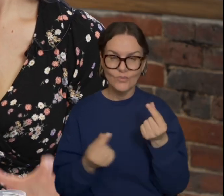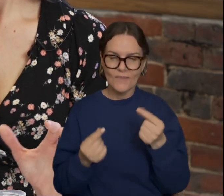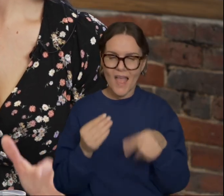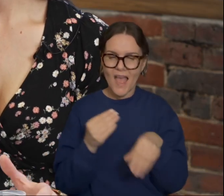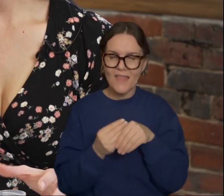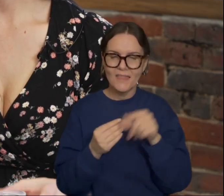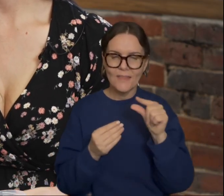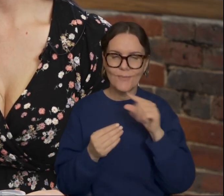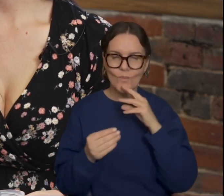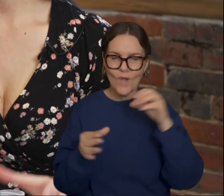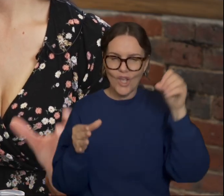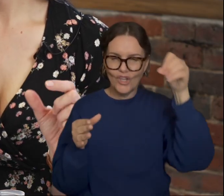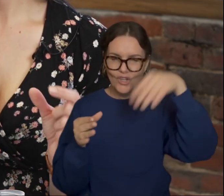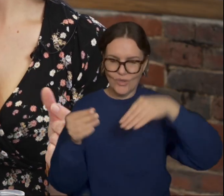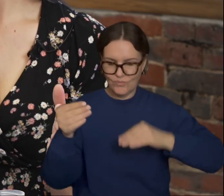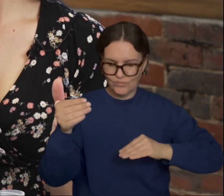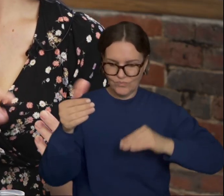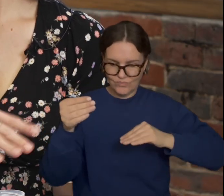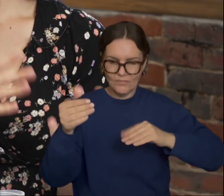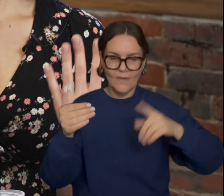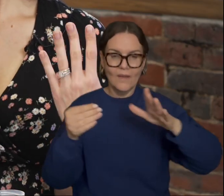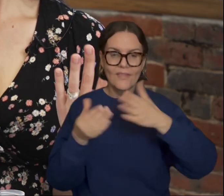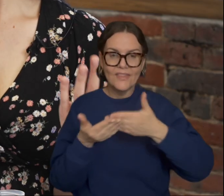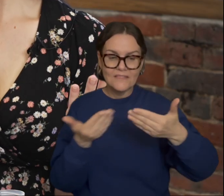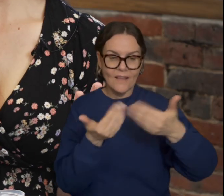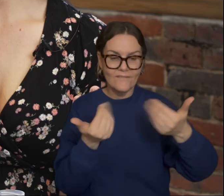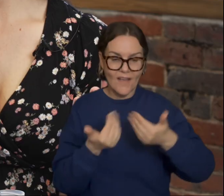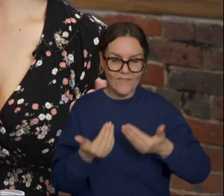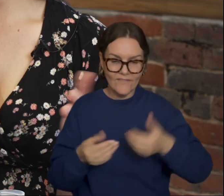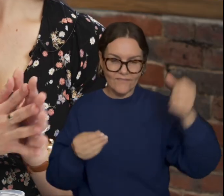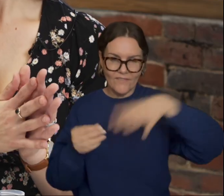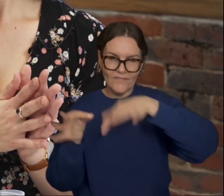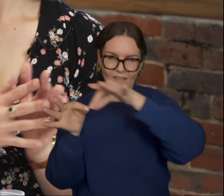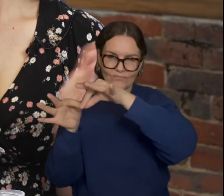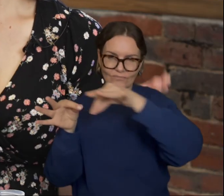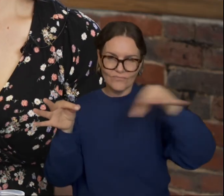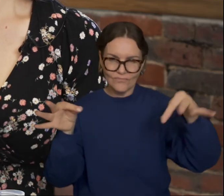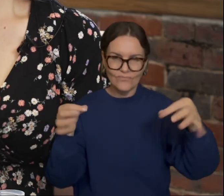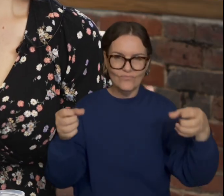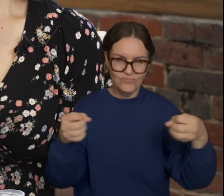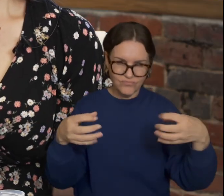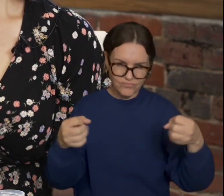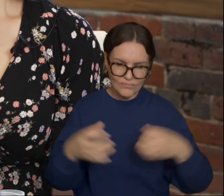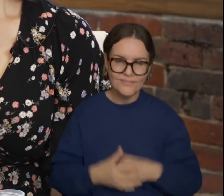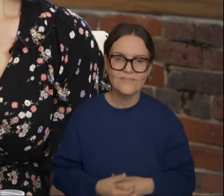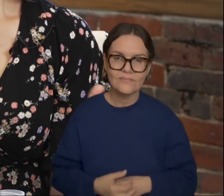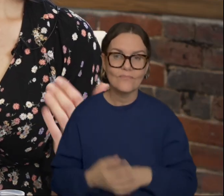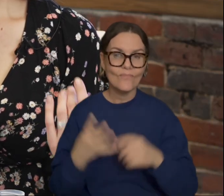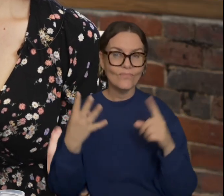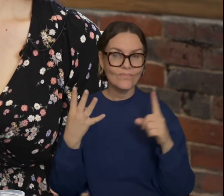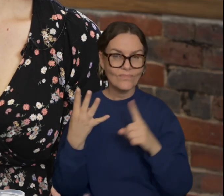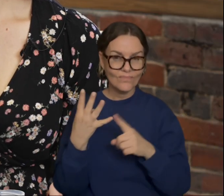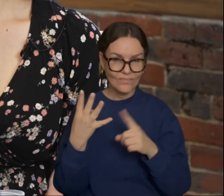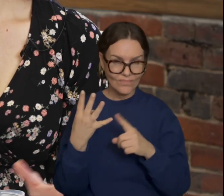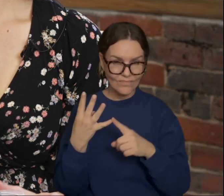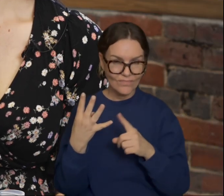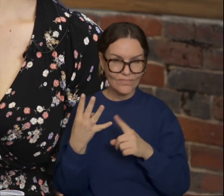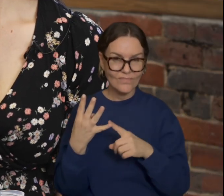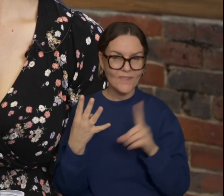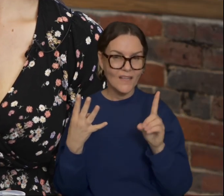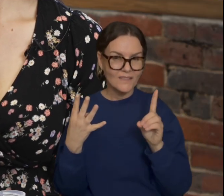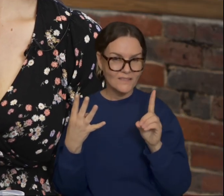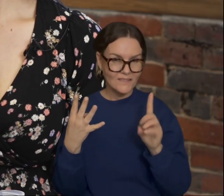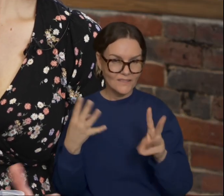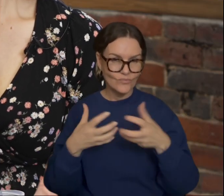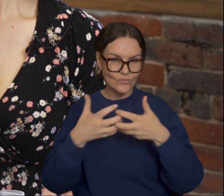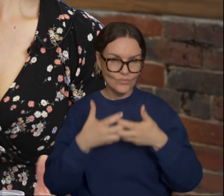baggies. You put all your parts in, a little bit of water, and then you just microwave it and it steams them to sanitize them. The last option is